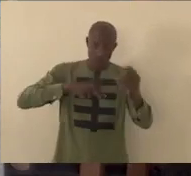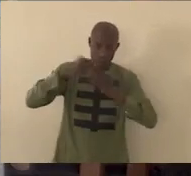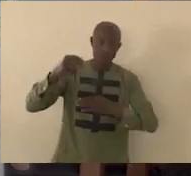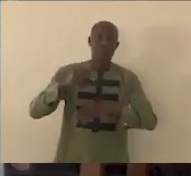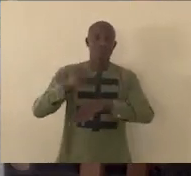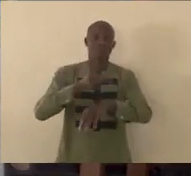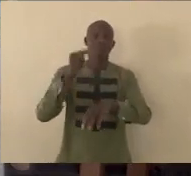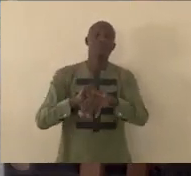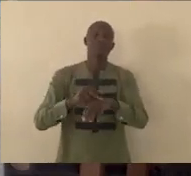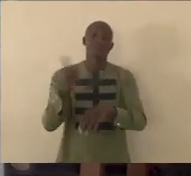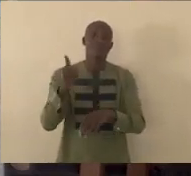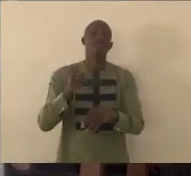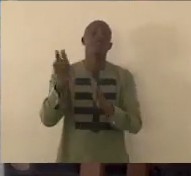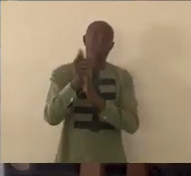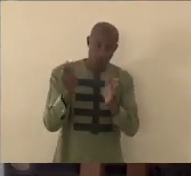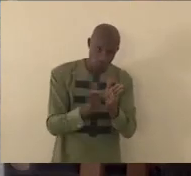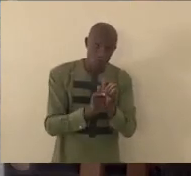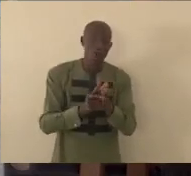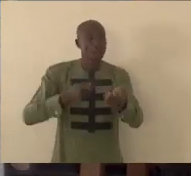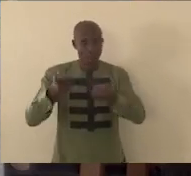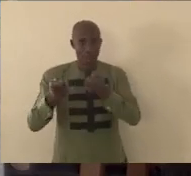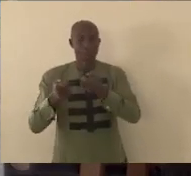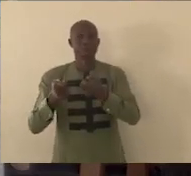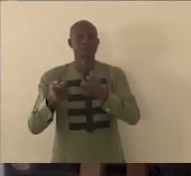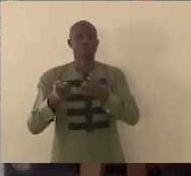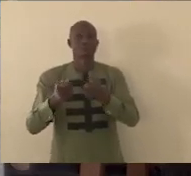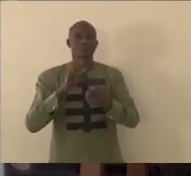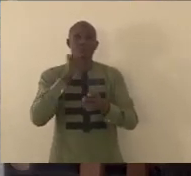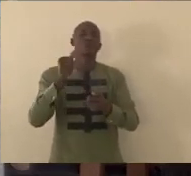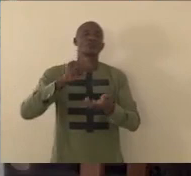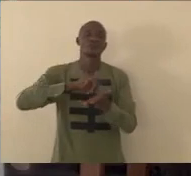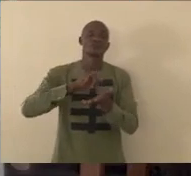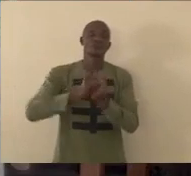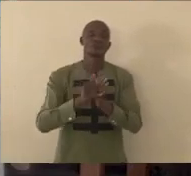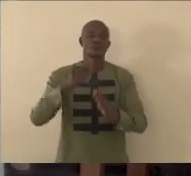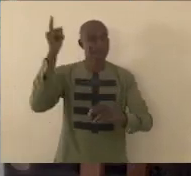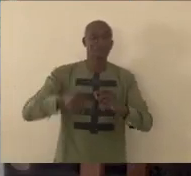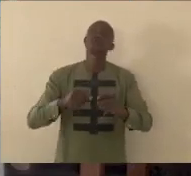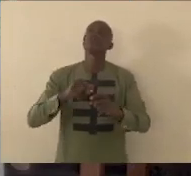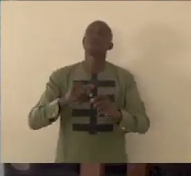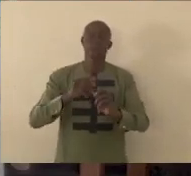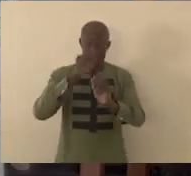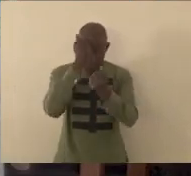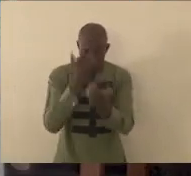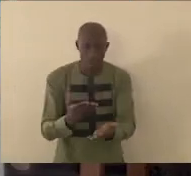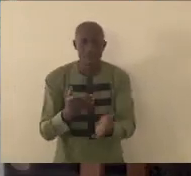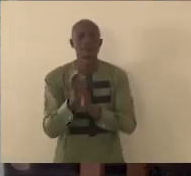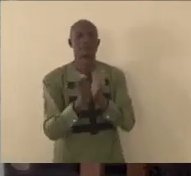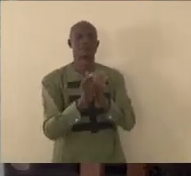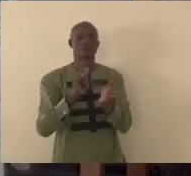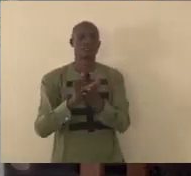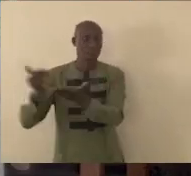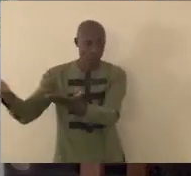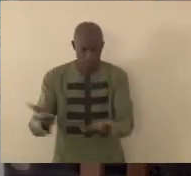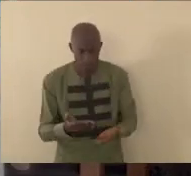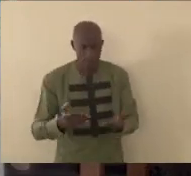order reign and dispense with the widespread culture of impunity, gangsterism, and executive lawlessness, which has brought